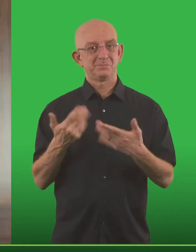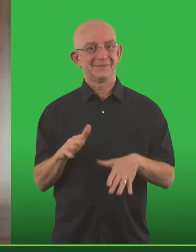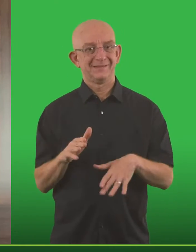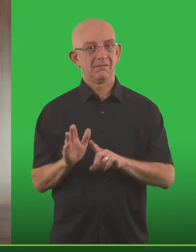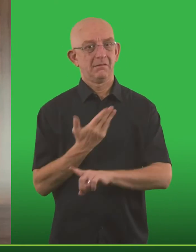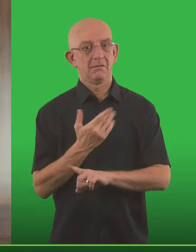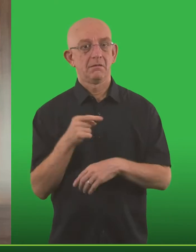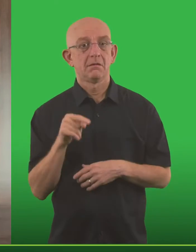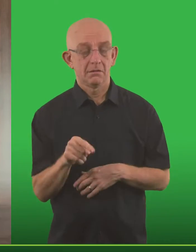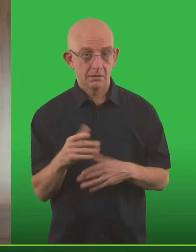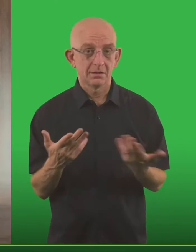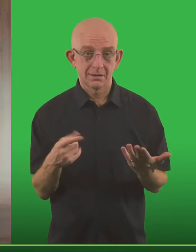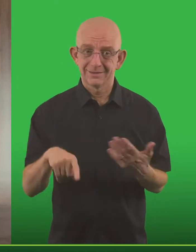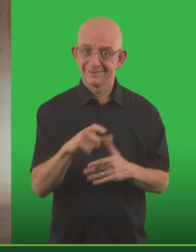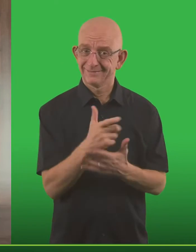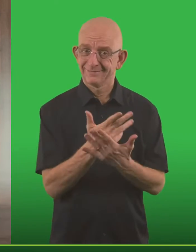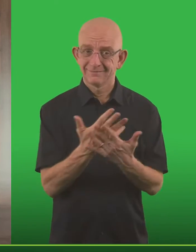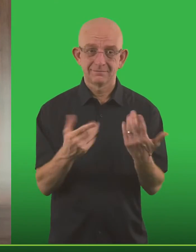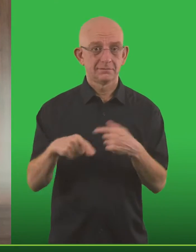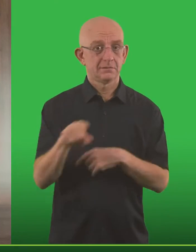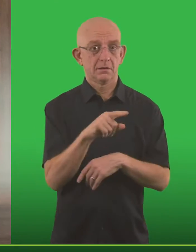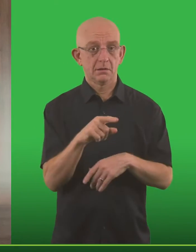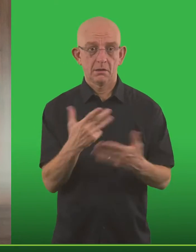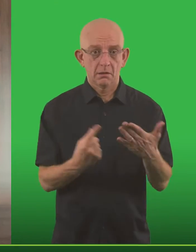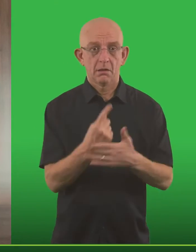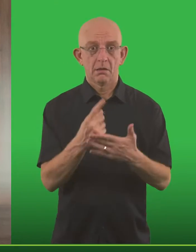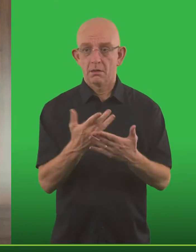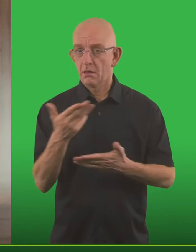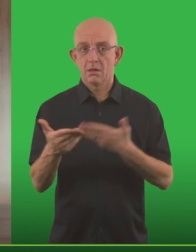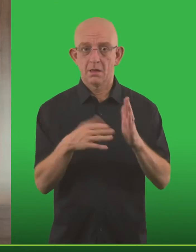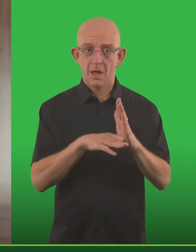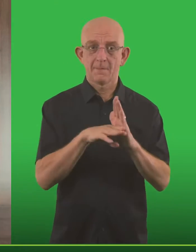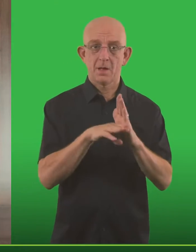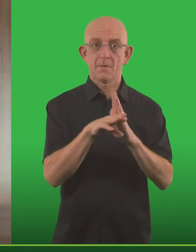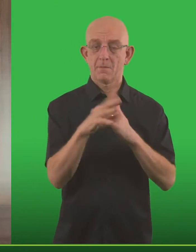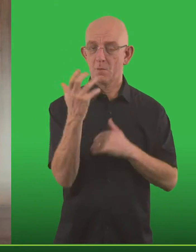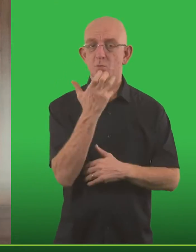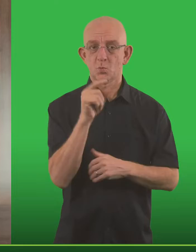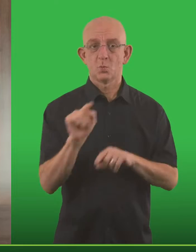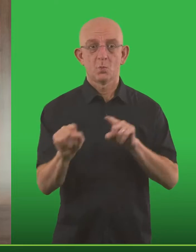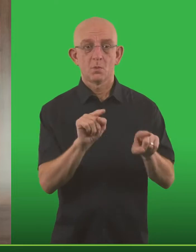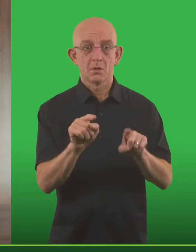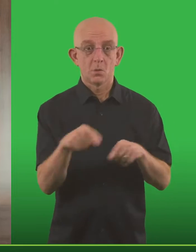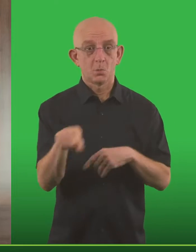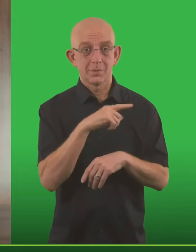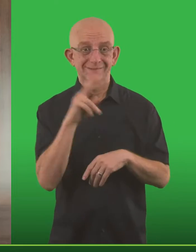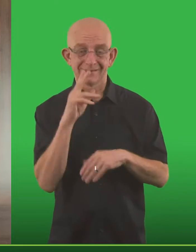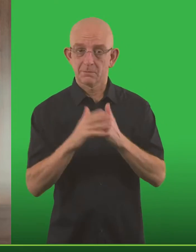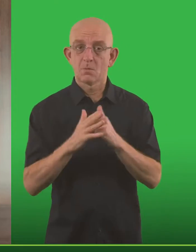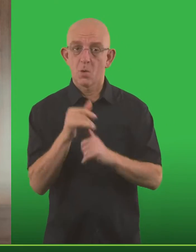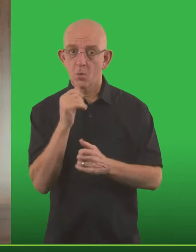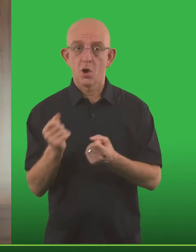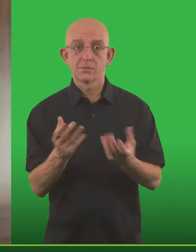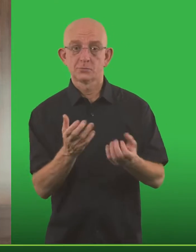about a quarter of the winter rate that's just gone, but it's still a large number. and the number of cases is going up and